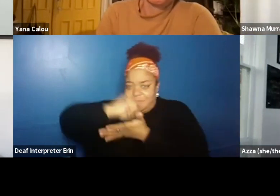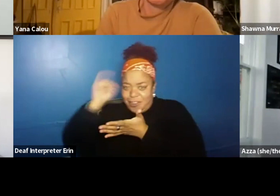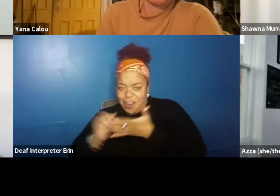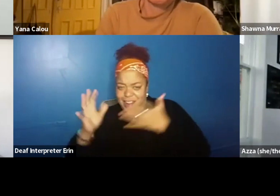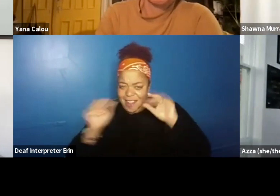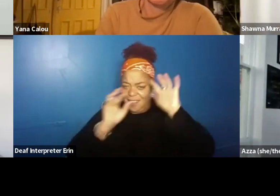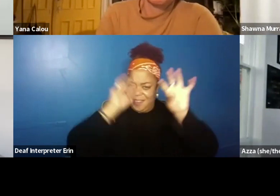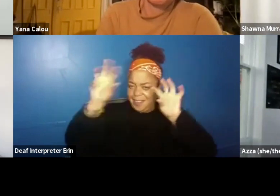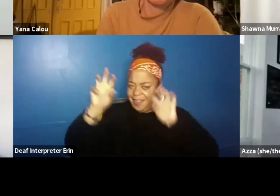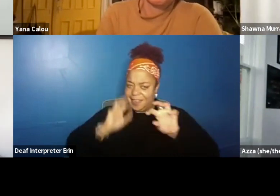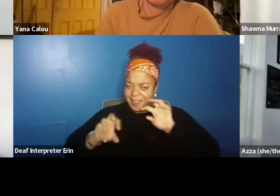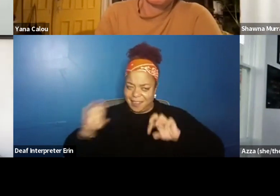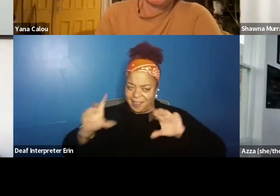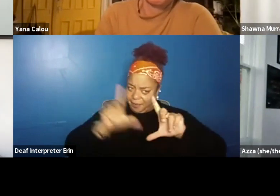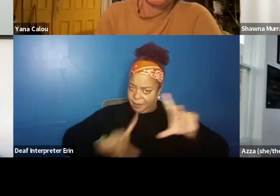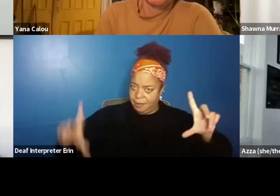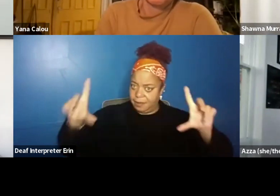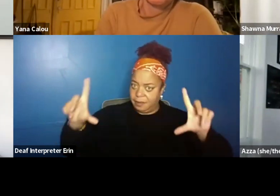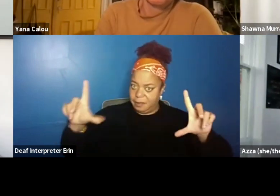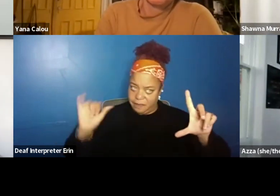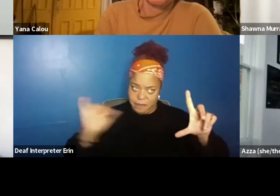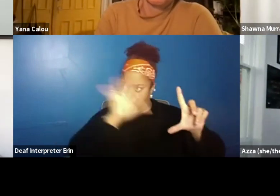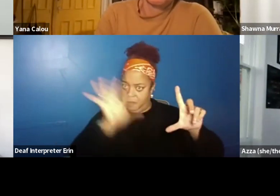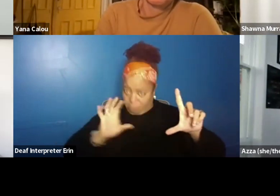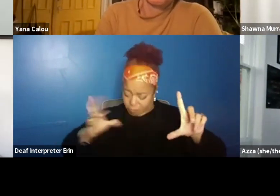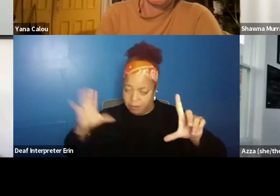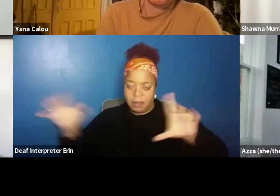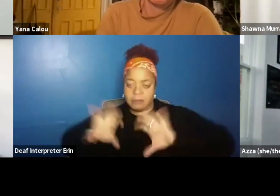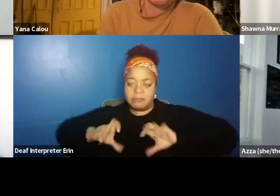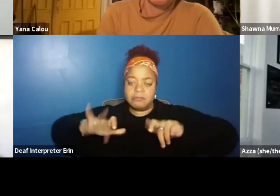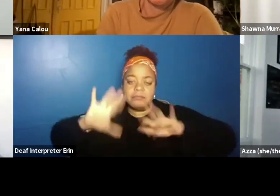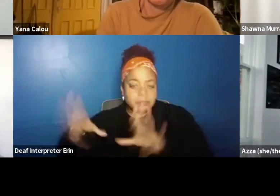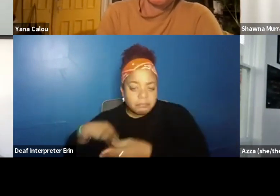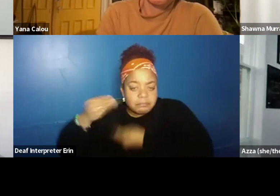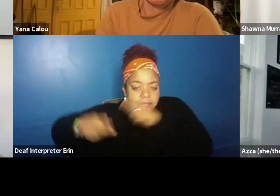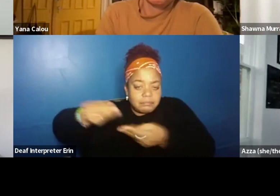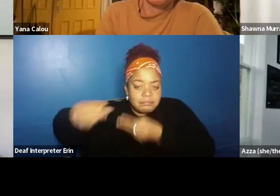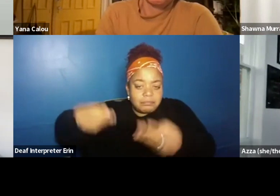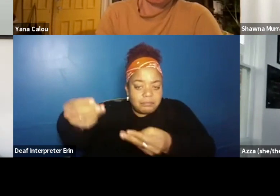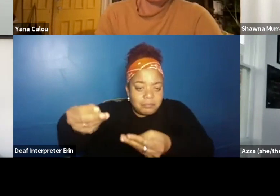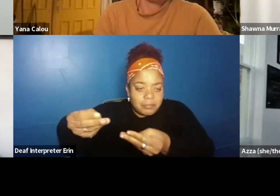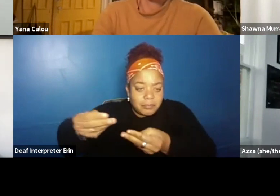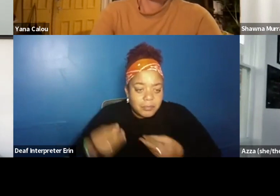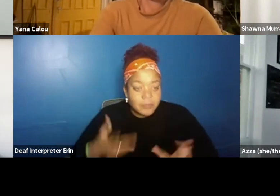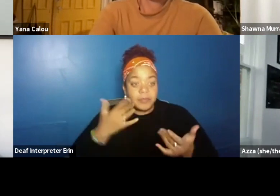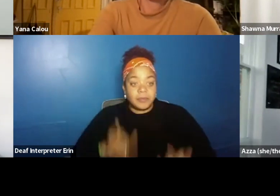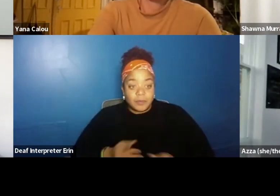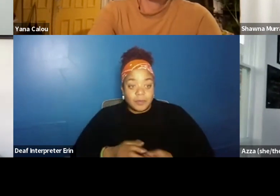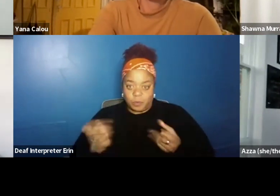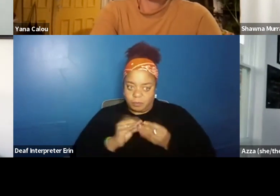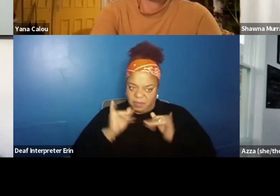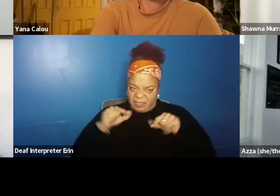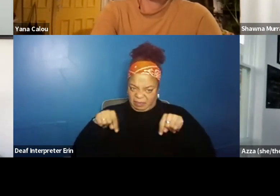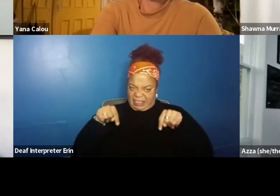So that way, if we, the person speaking presently now, gets tired, the next